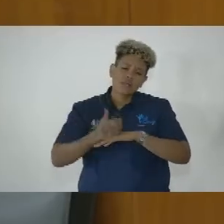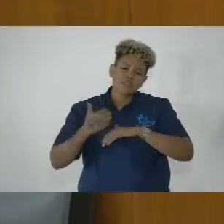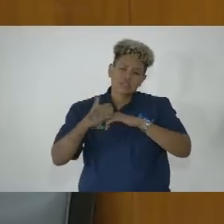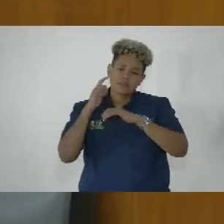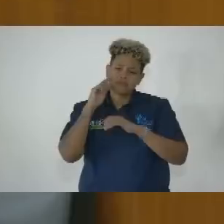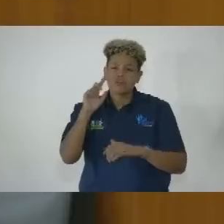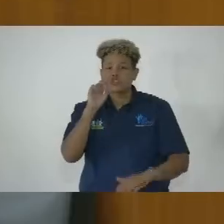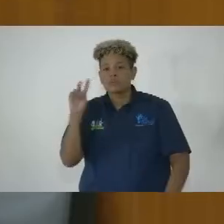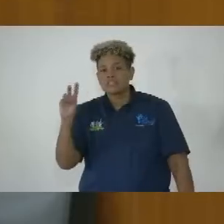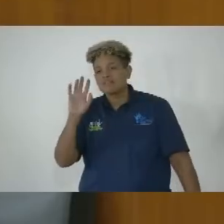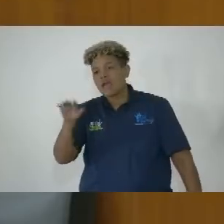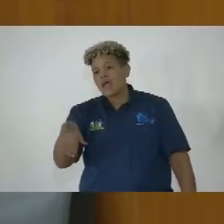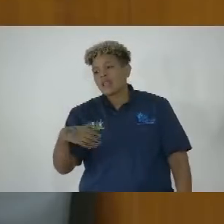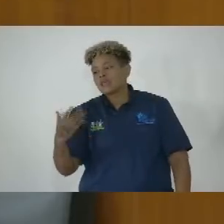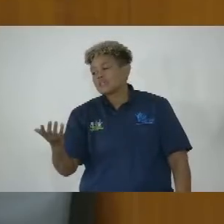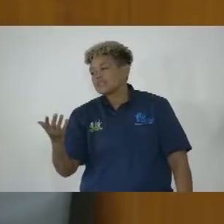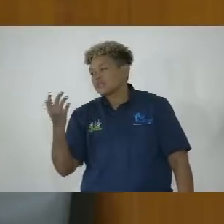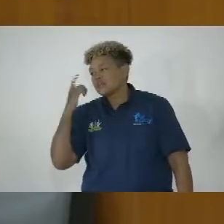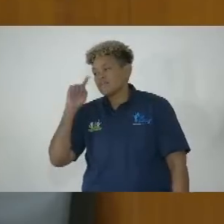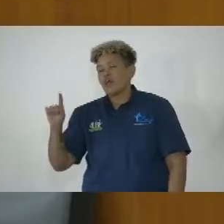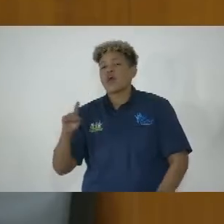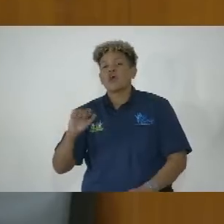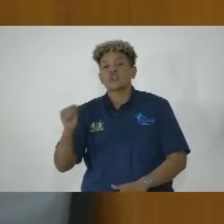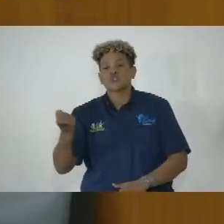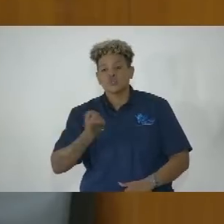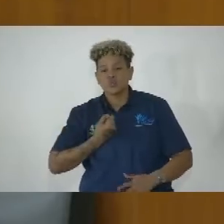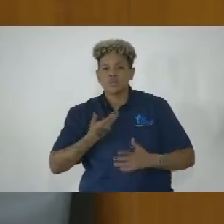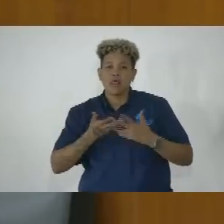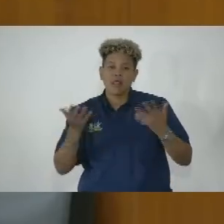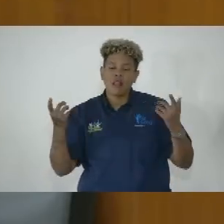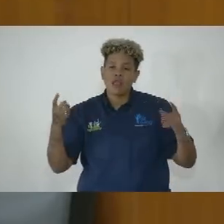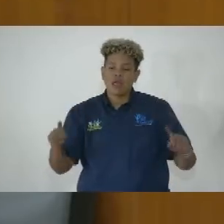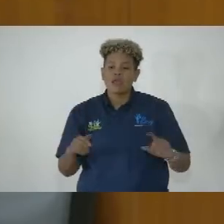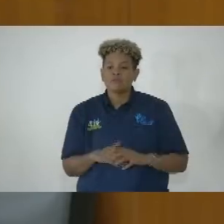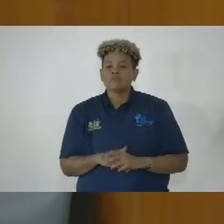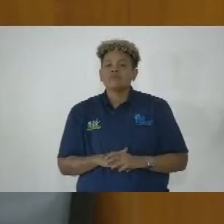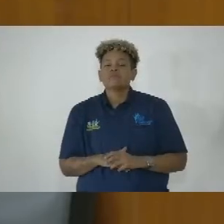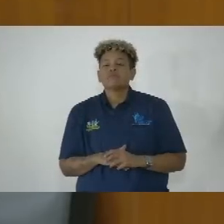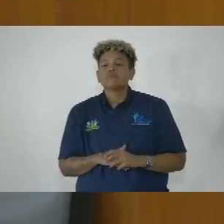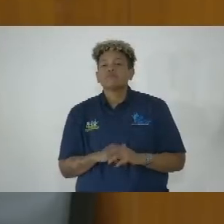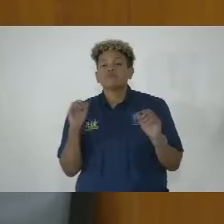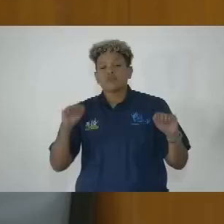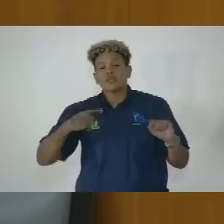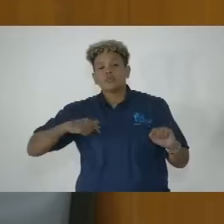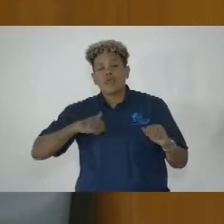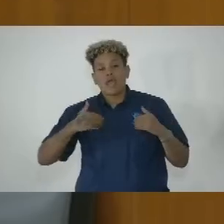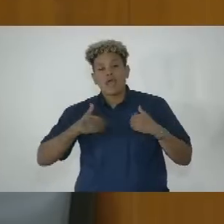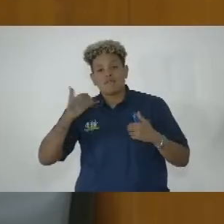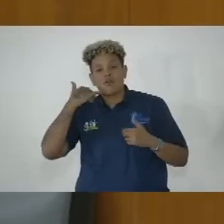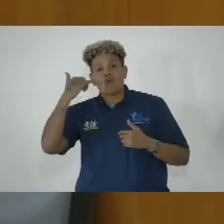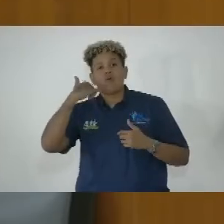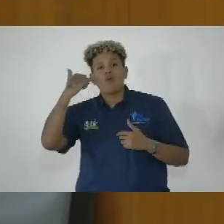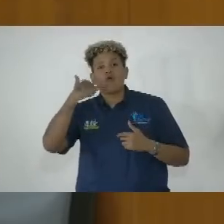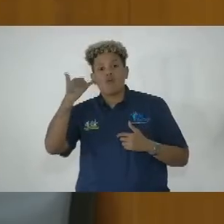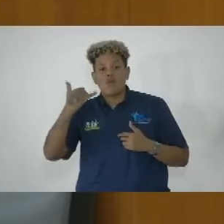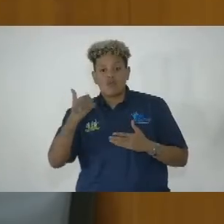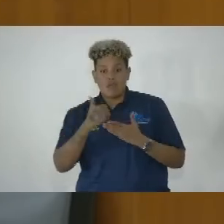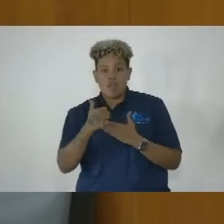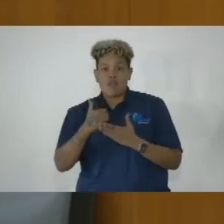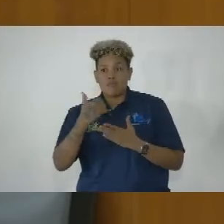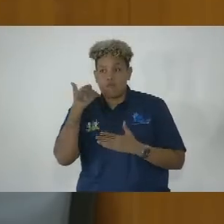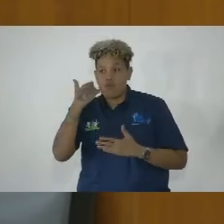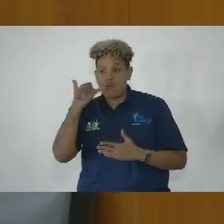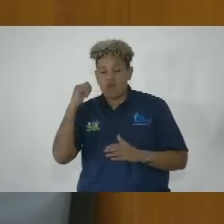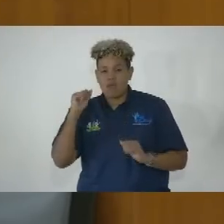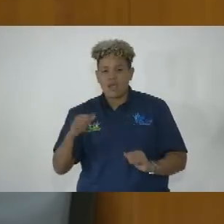domestic violence, for suicide, etc. Can we have a helpline, possibly, that